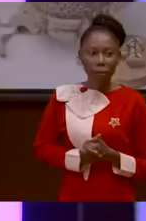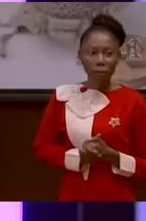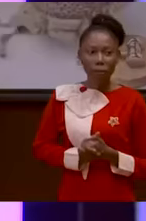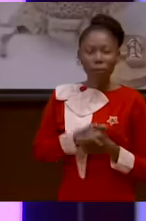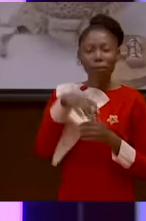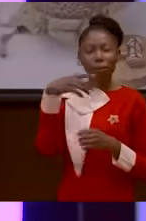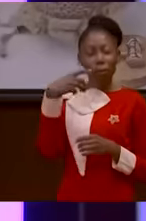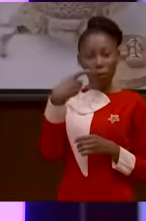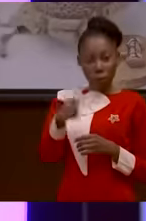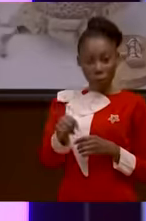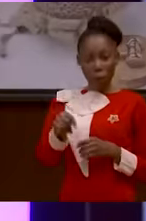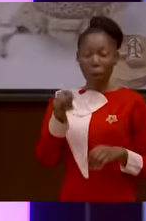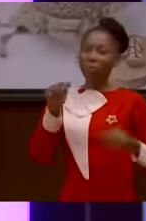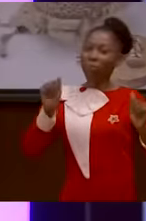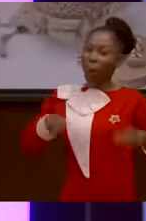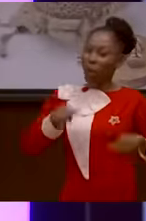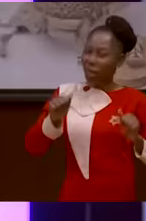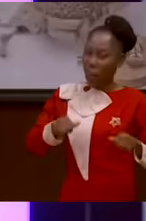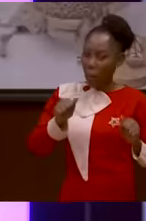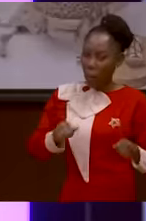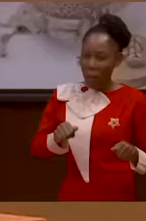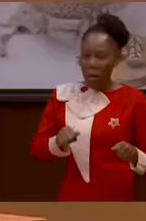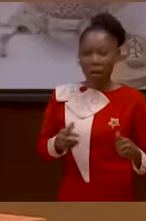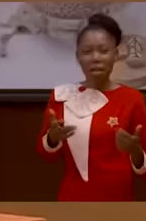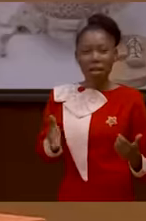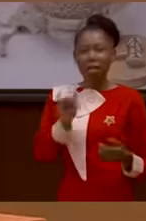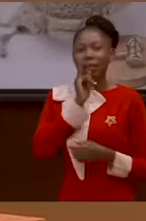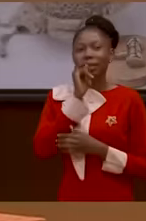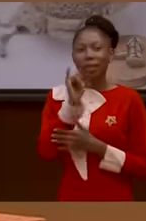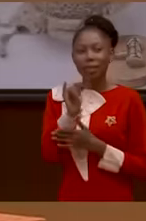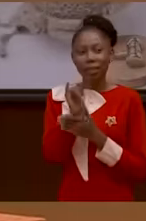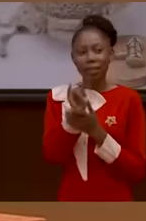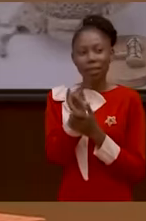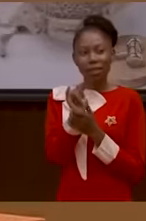The probability of paternity is